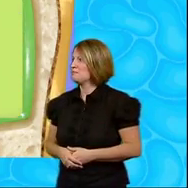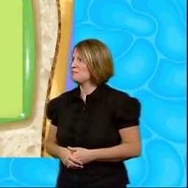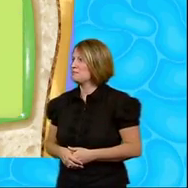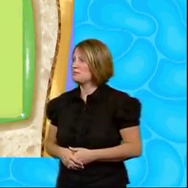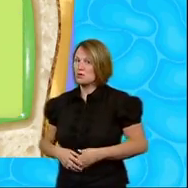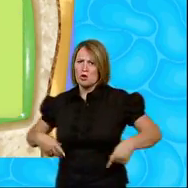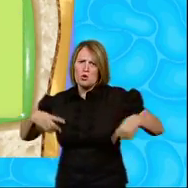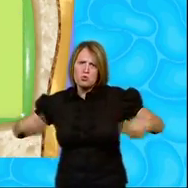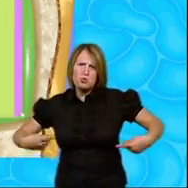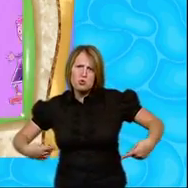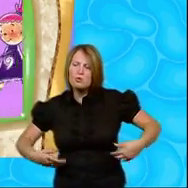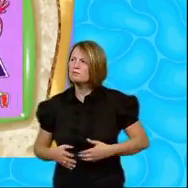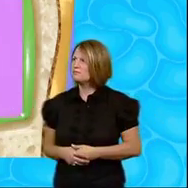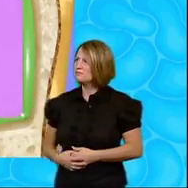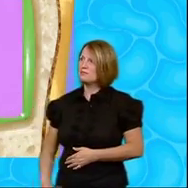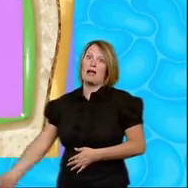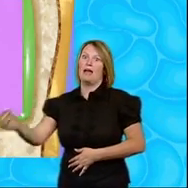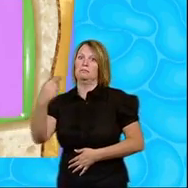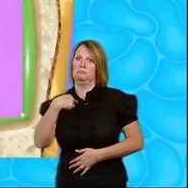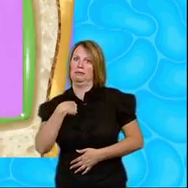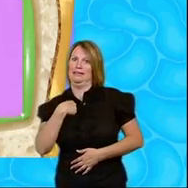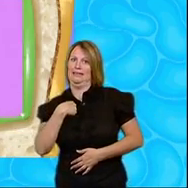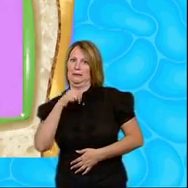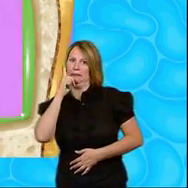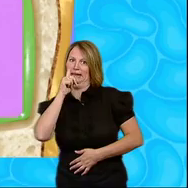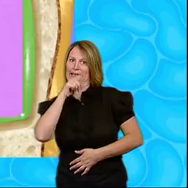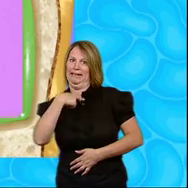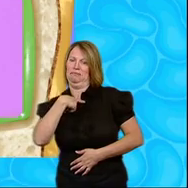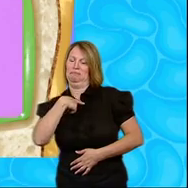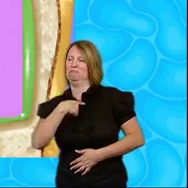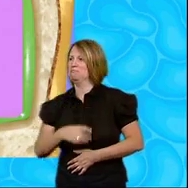Boom Sonic Boom, and me, Pinky.